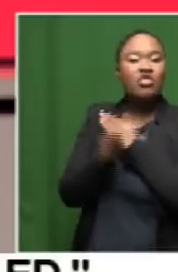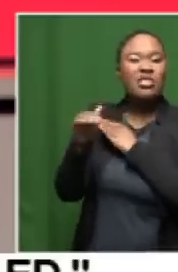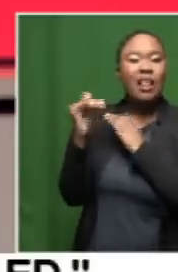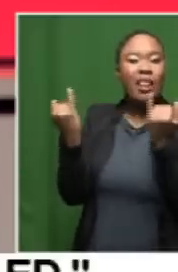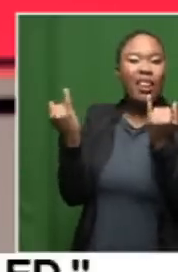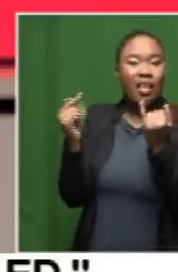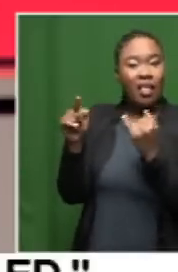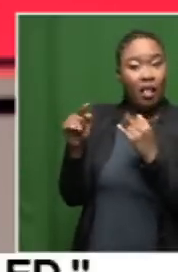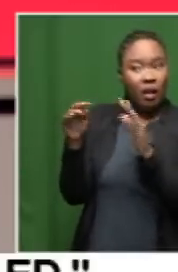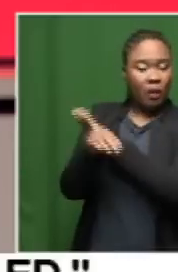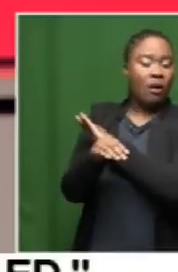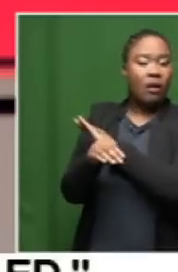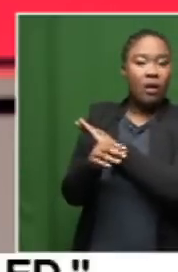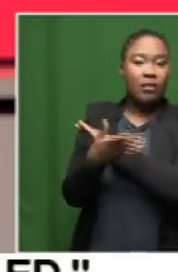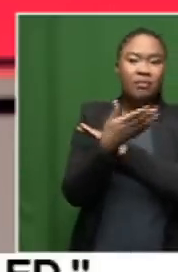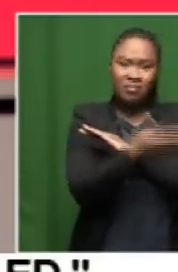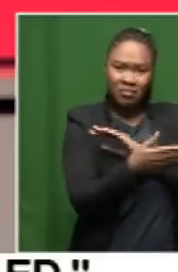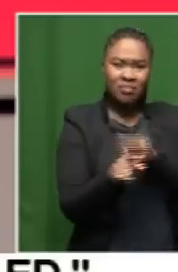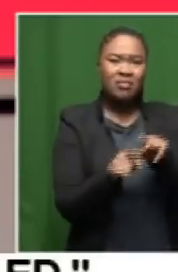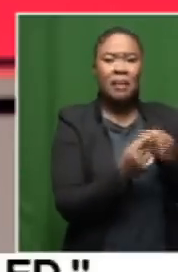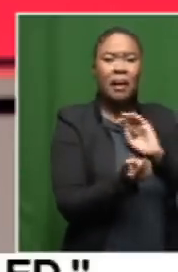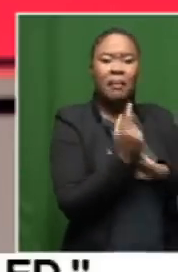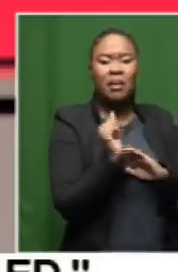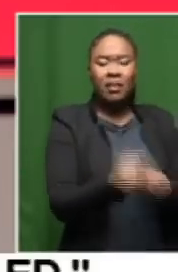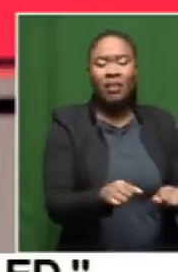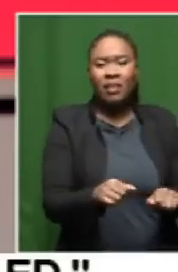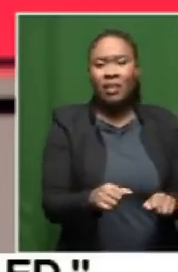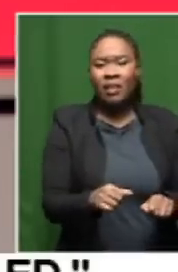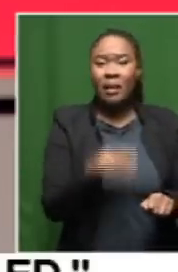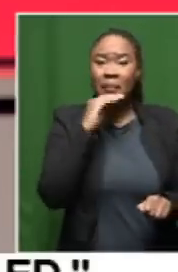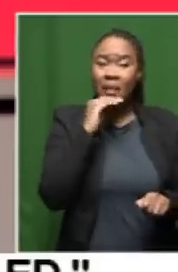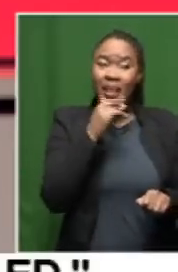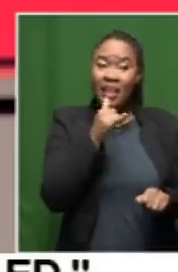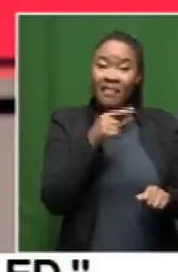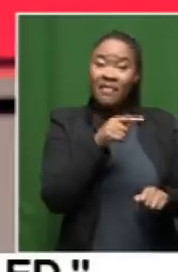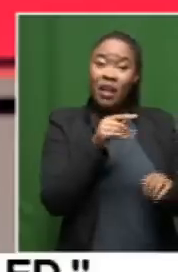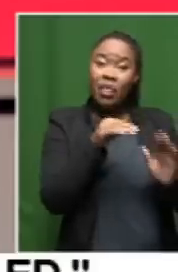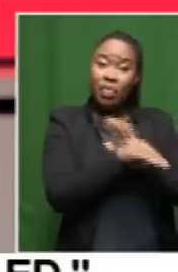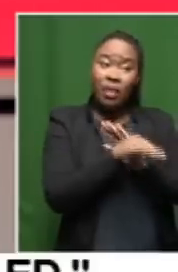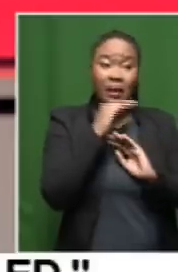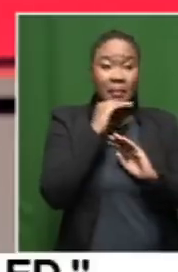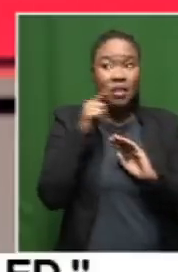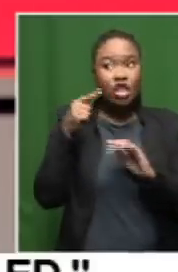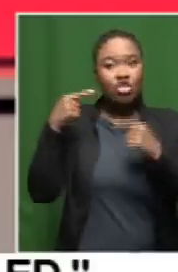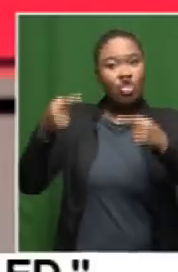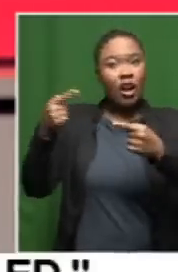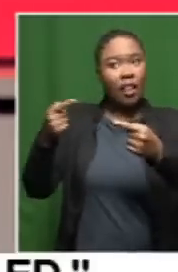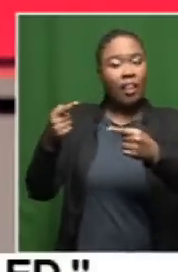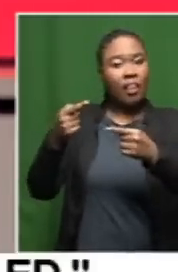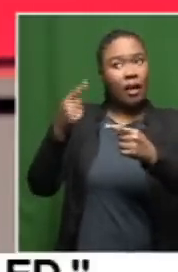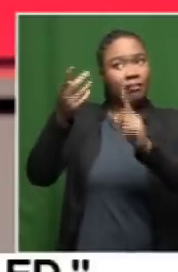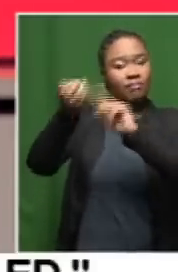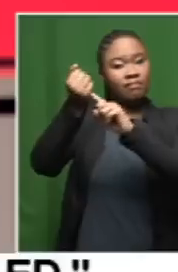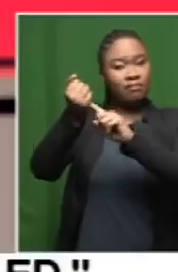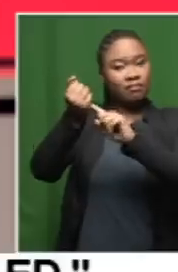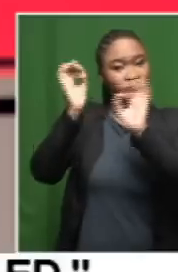movement decay in office and no one is able to rejuvenate the mission of struggle. So we want to contribute to that. And